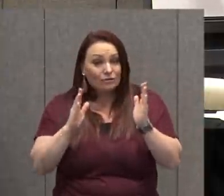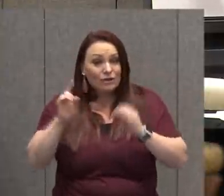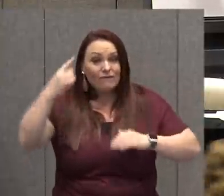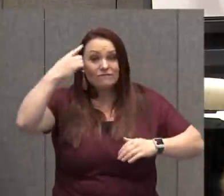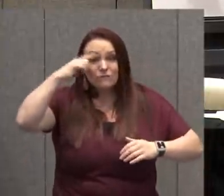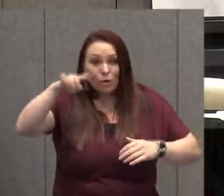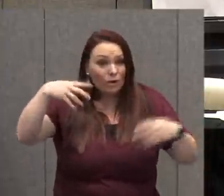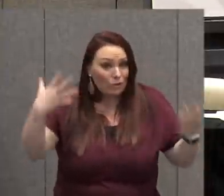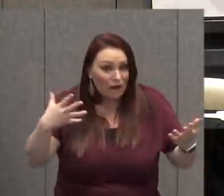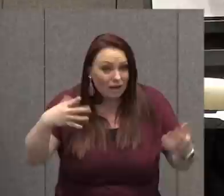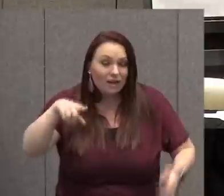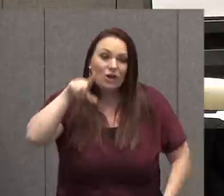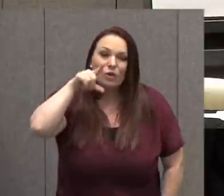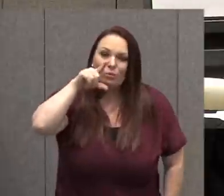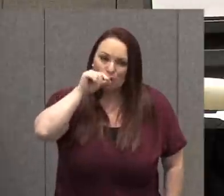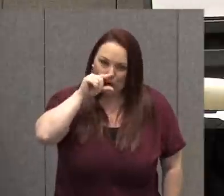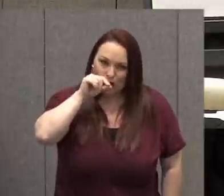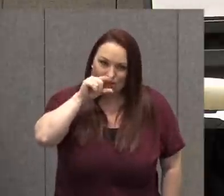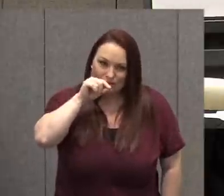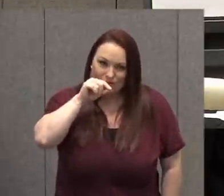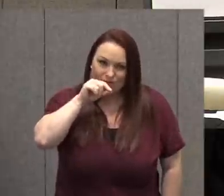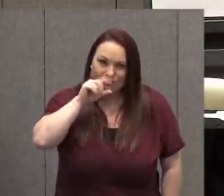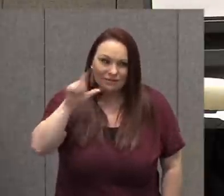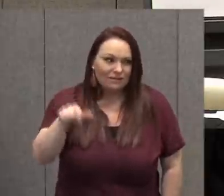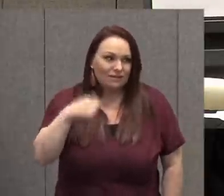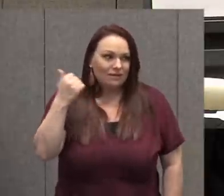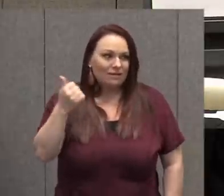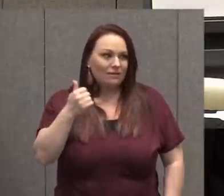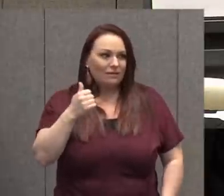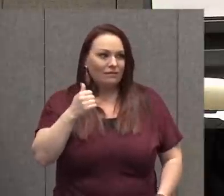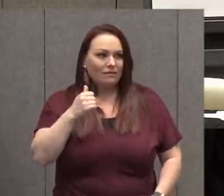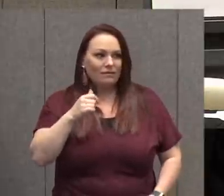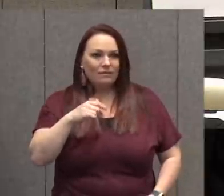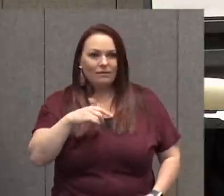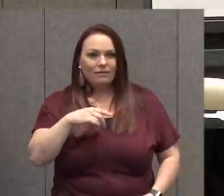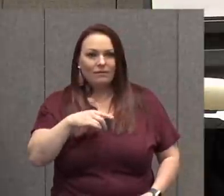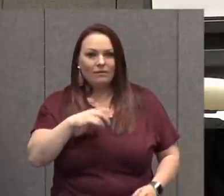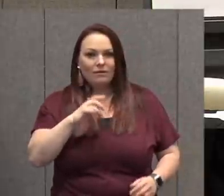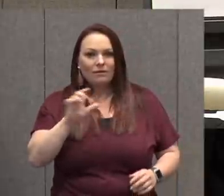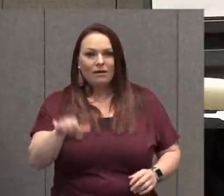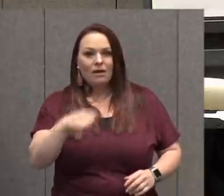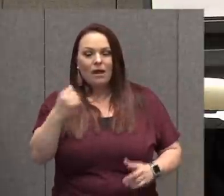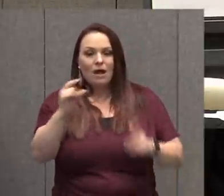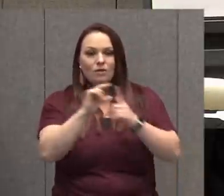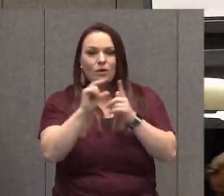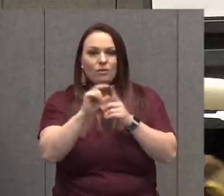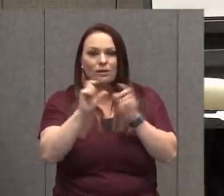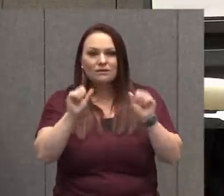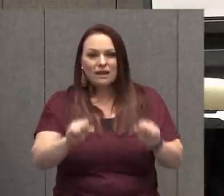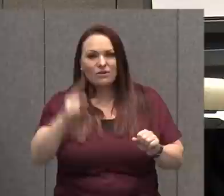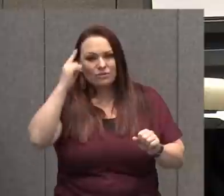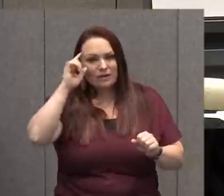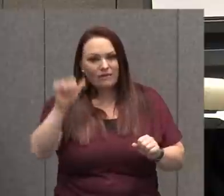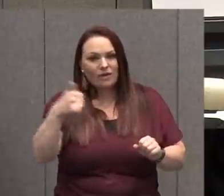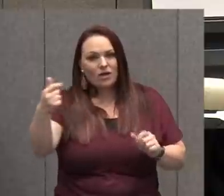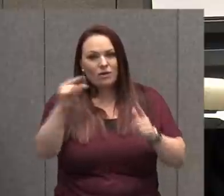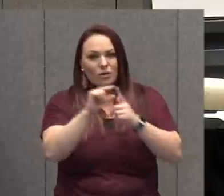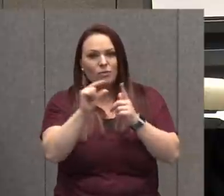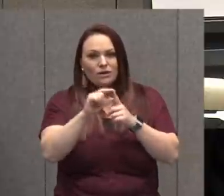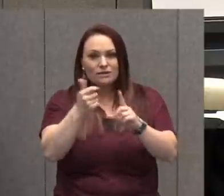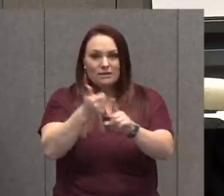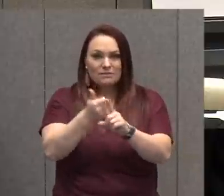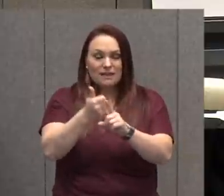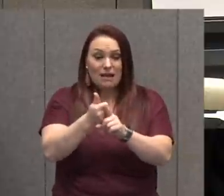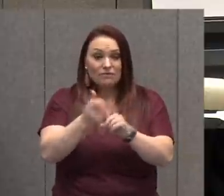birds. Do we have other words? Can you think of other words that are compound